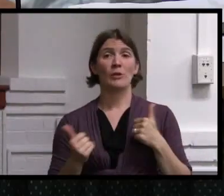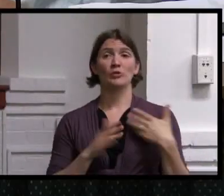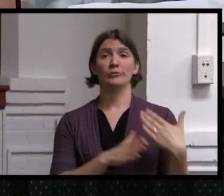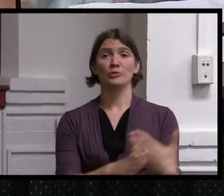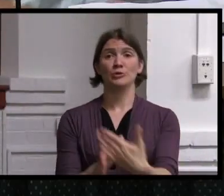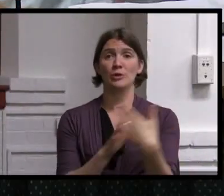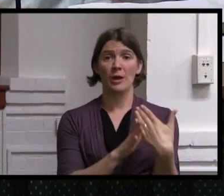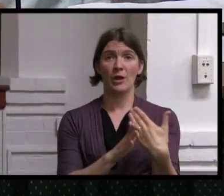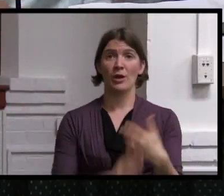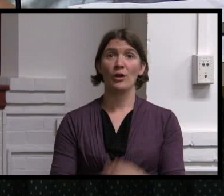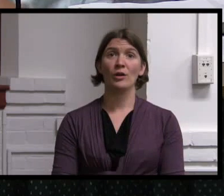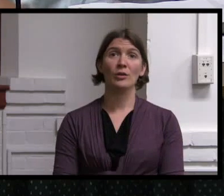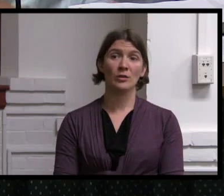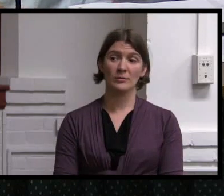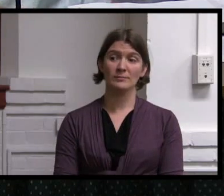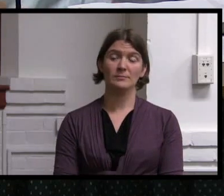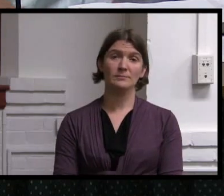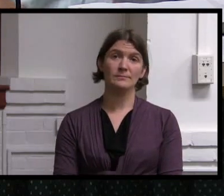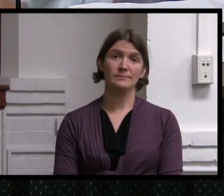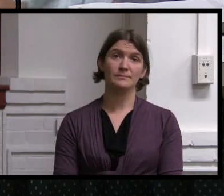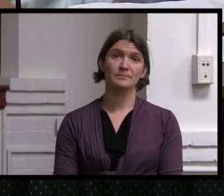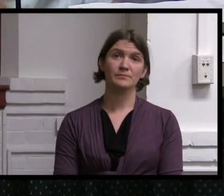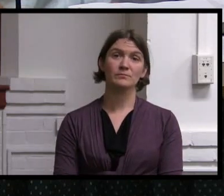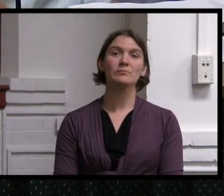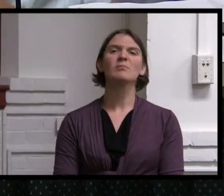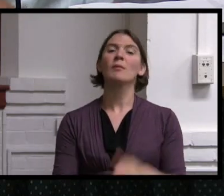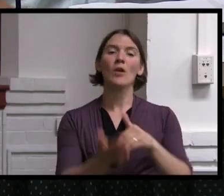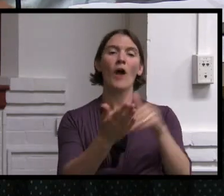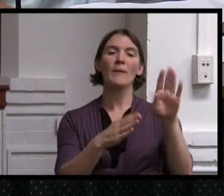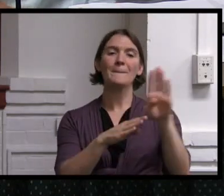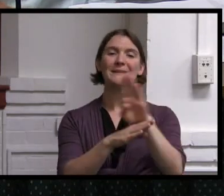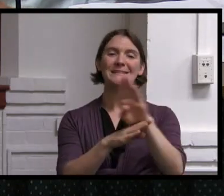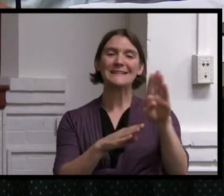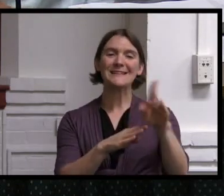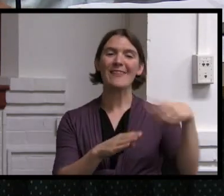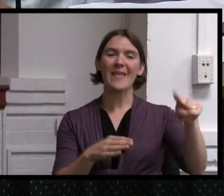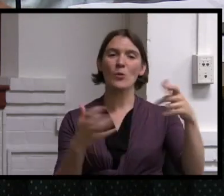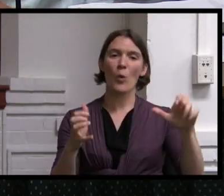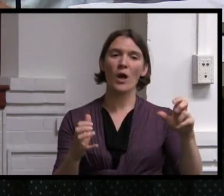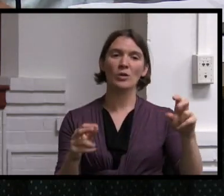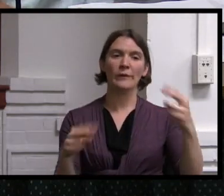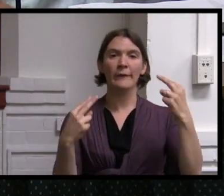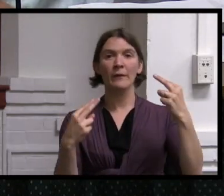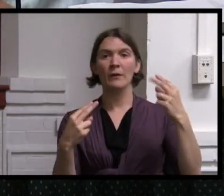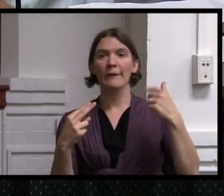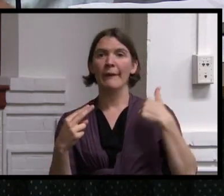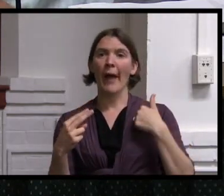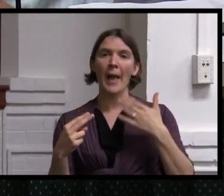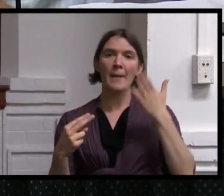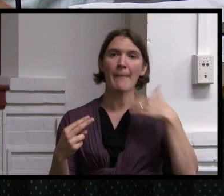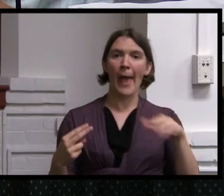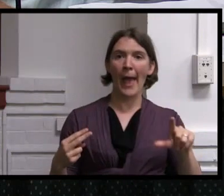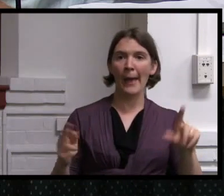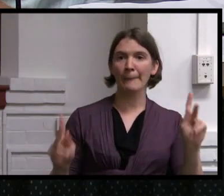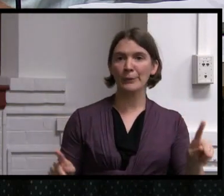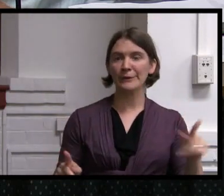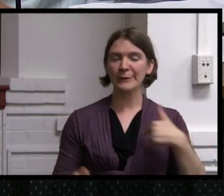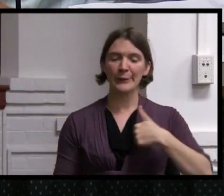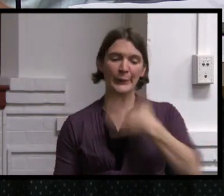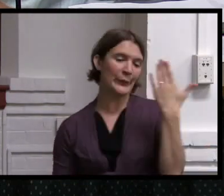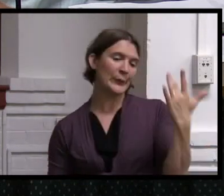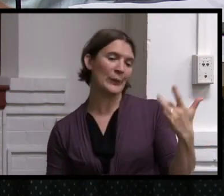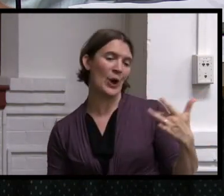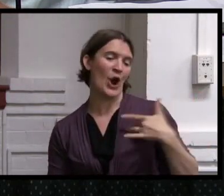And I think a lot of merchants don't want to be seen as the bad guy or heartless.